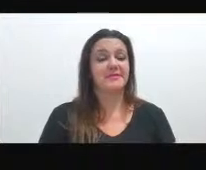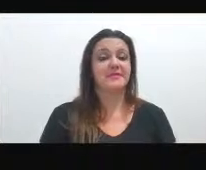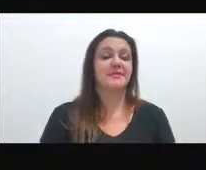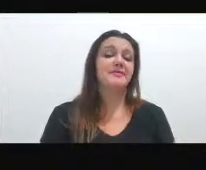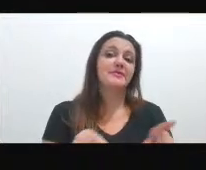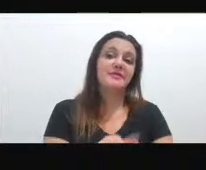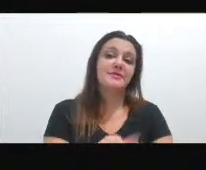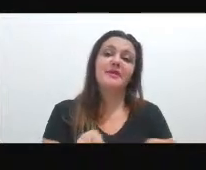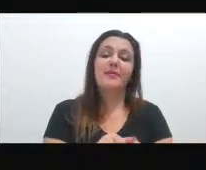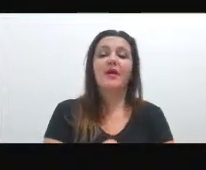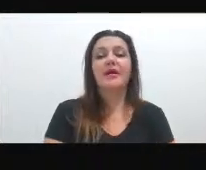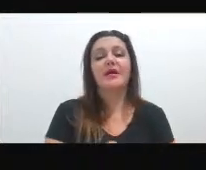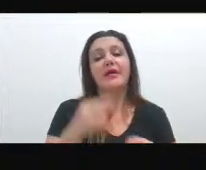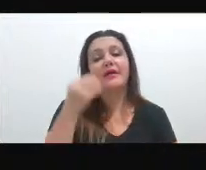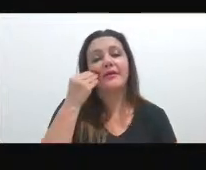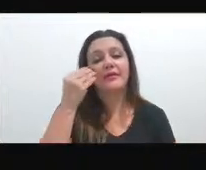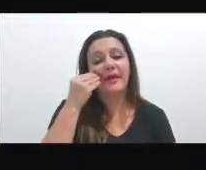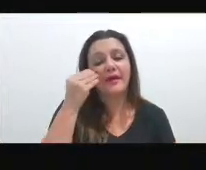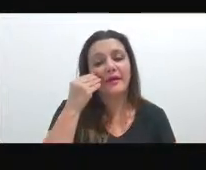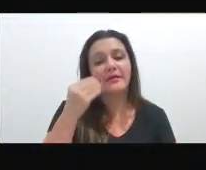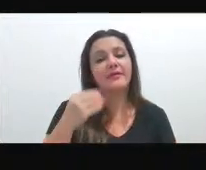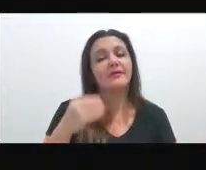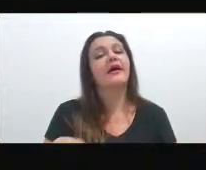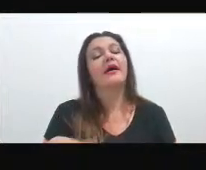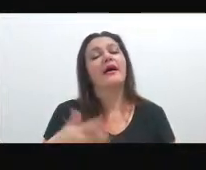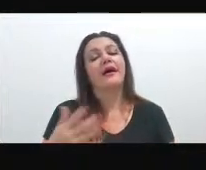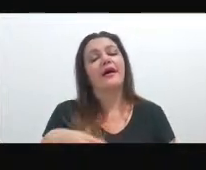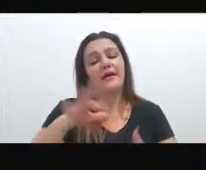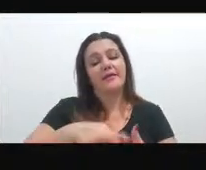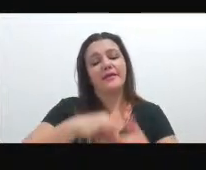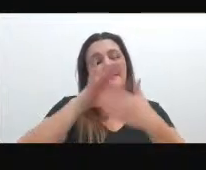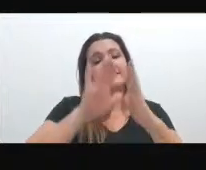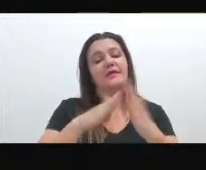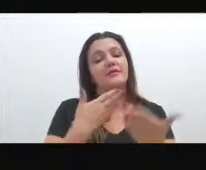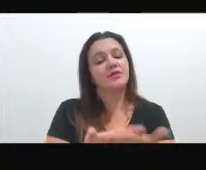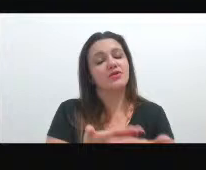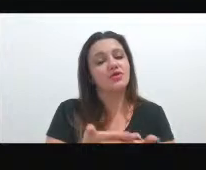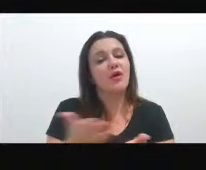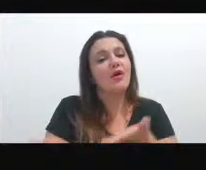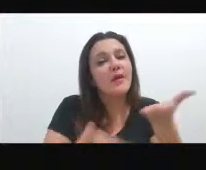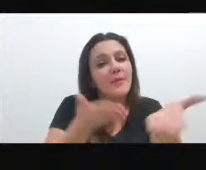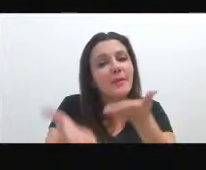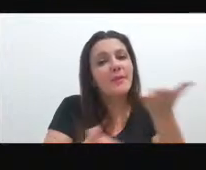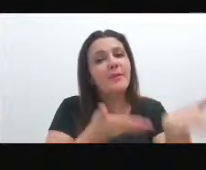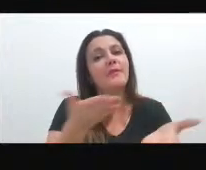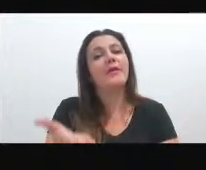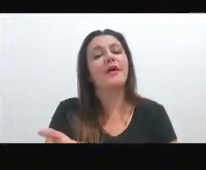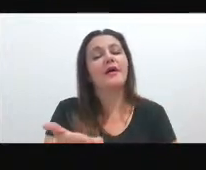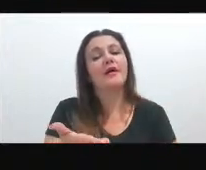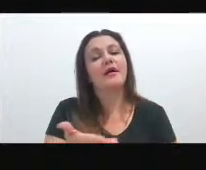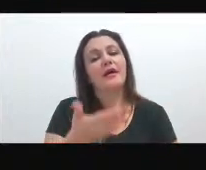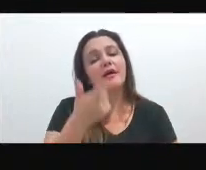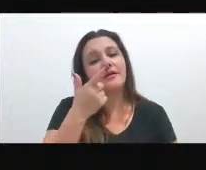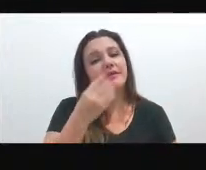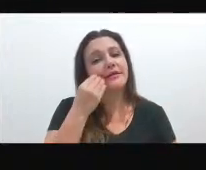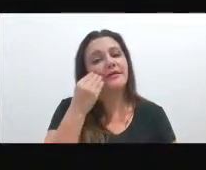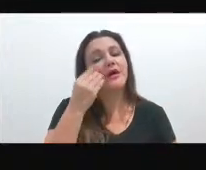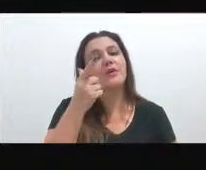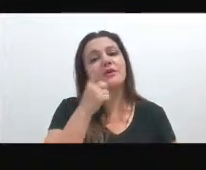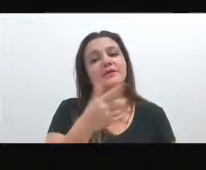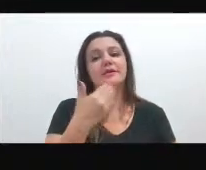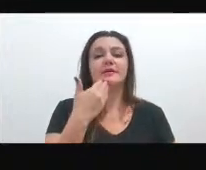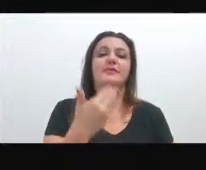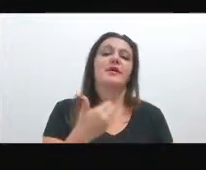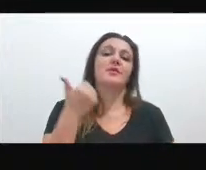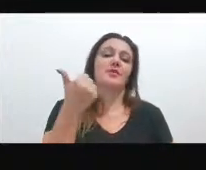etc., to see if you can improve access. All of that will help. That's the first